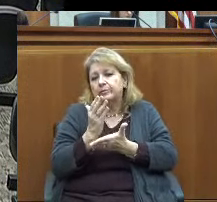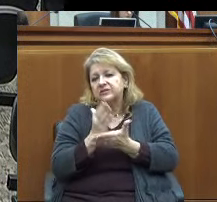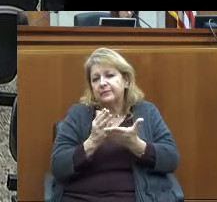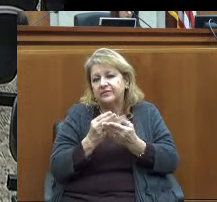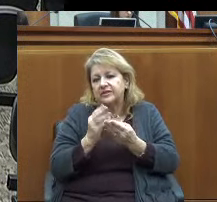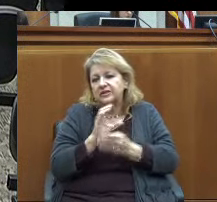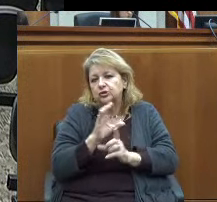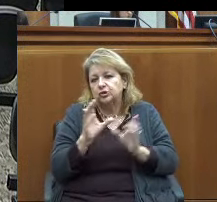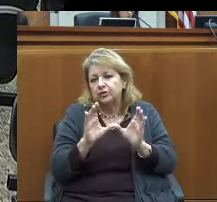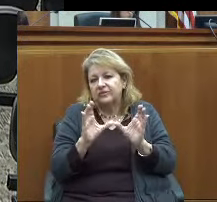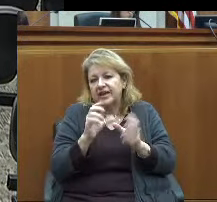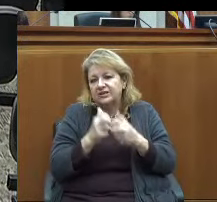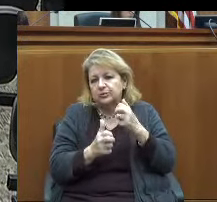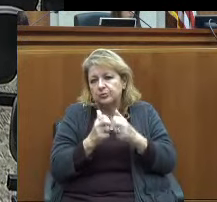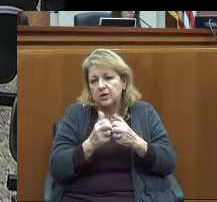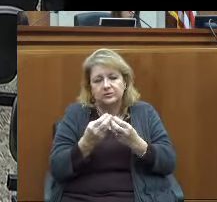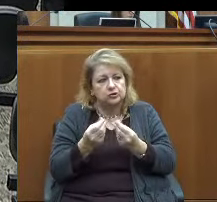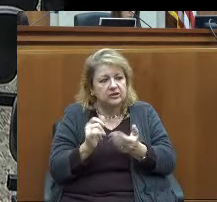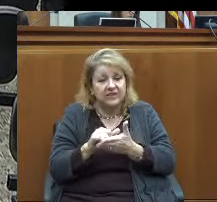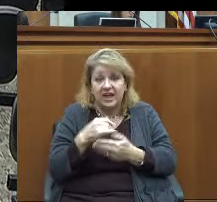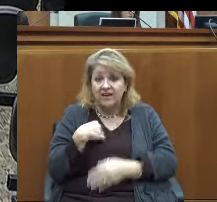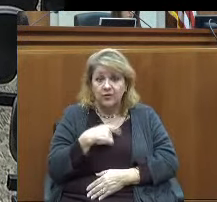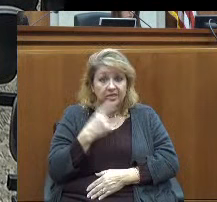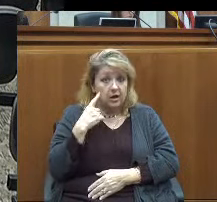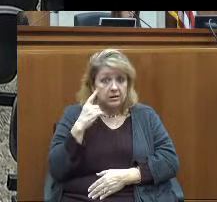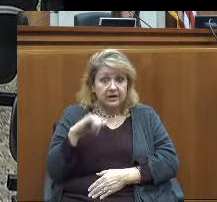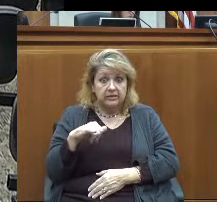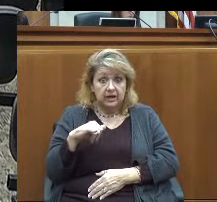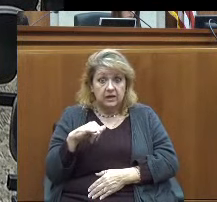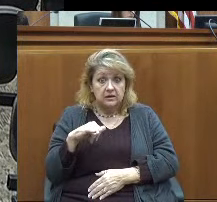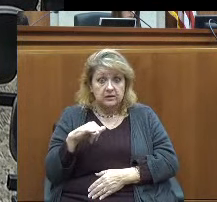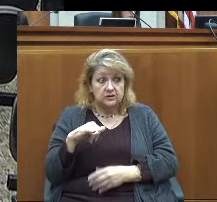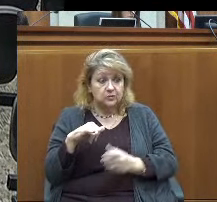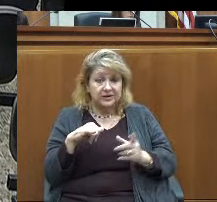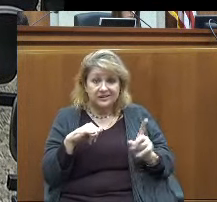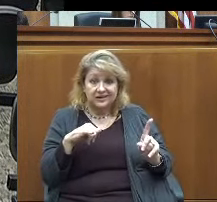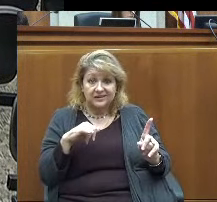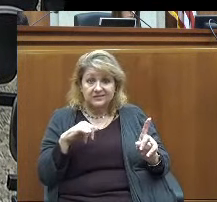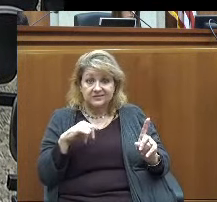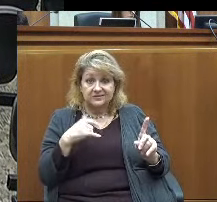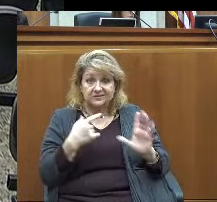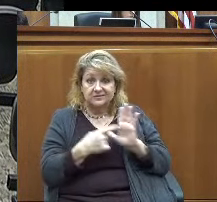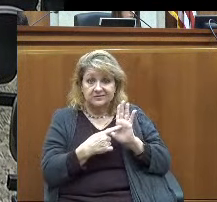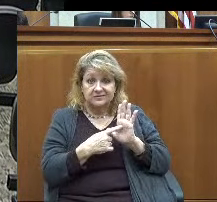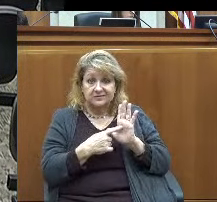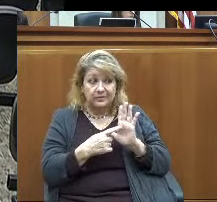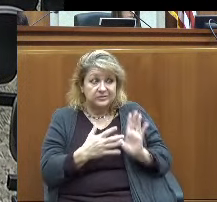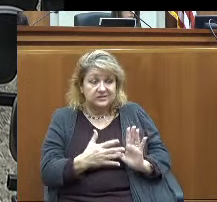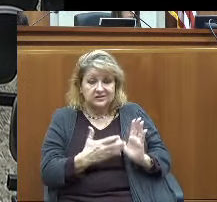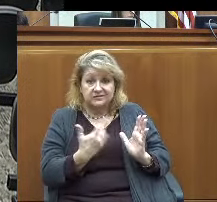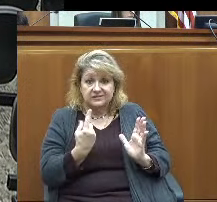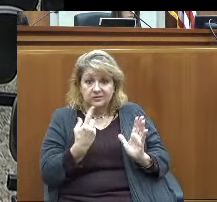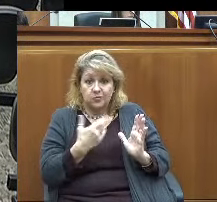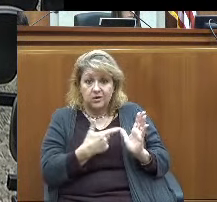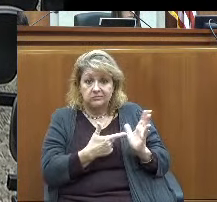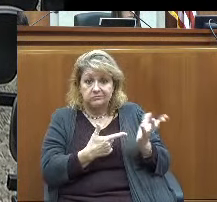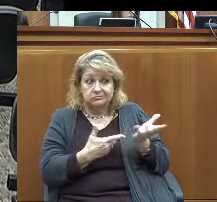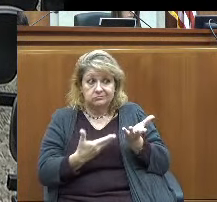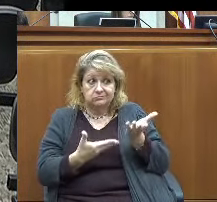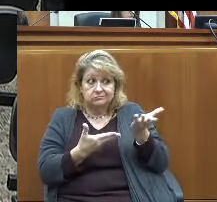problems. Have we thought about that at all? I don't know if we need to bring Ethan. I'm not here right